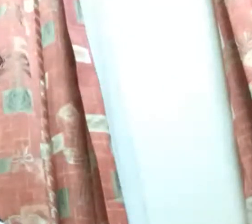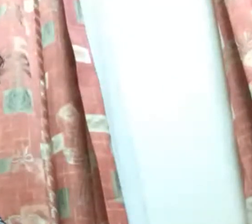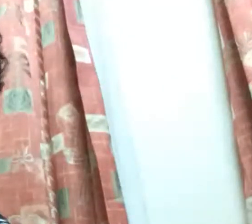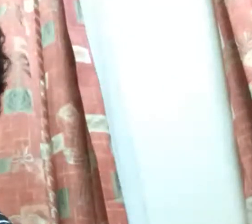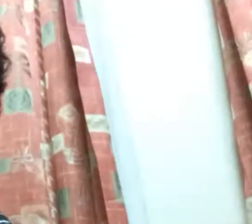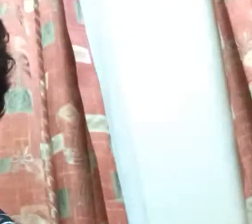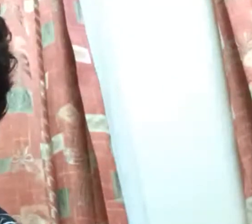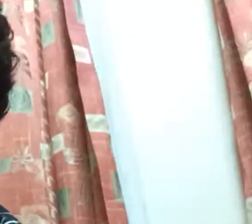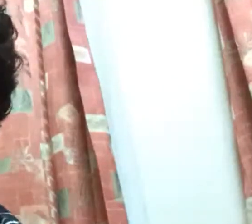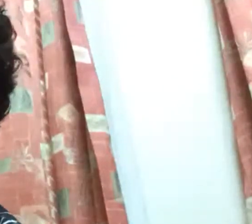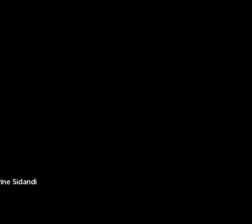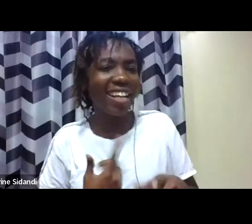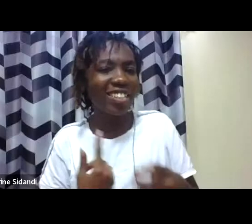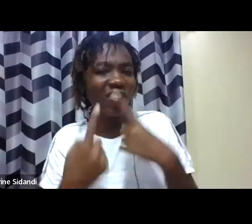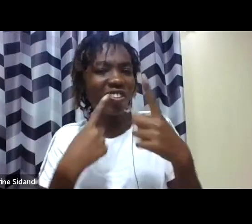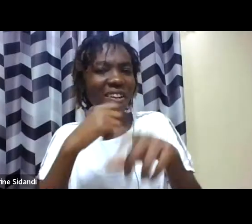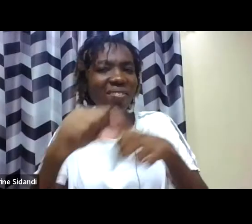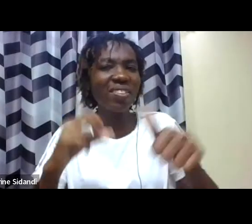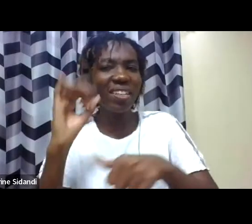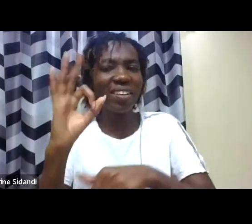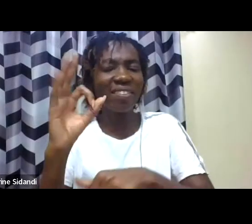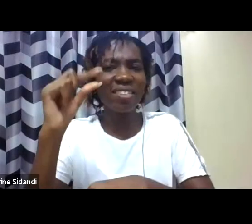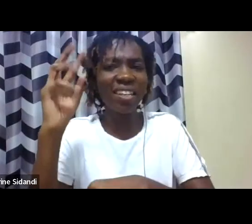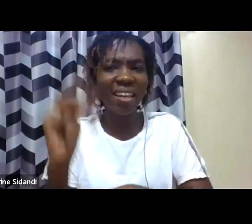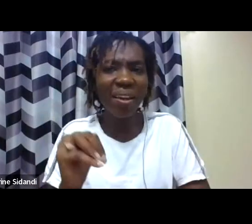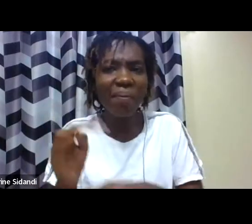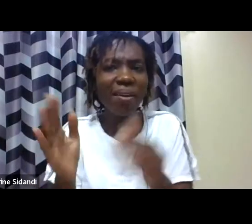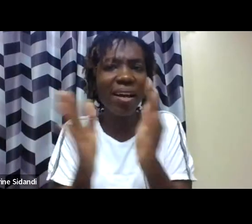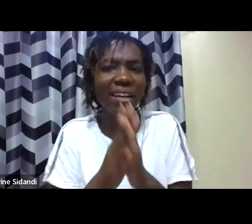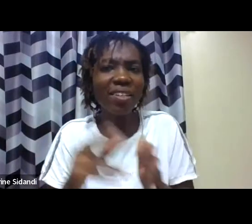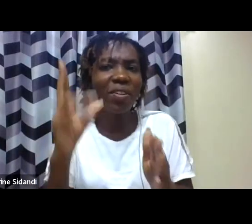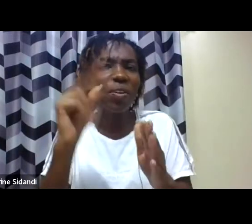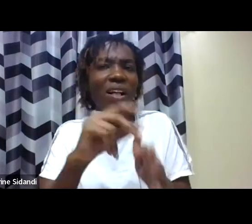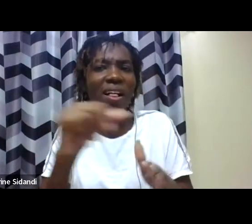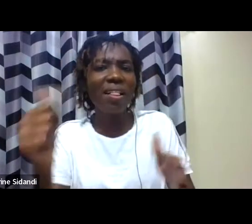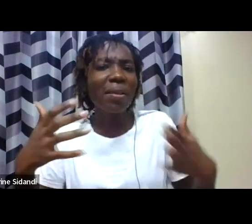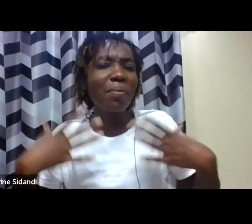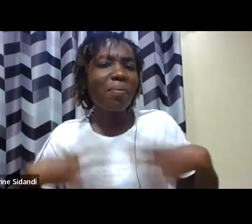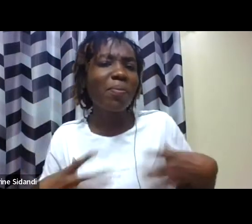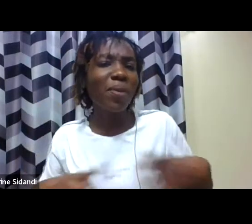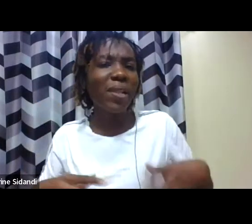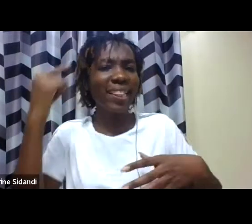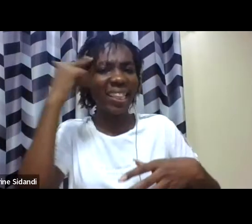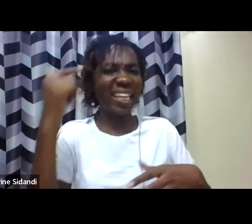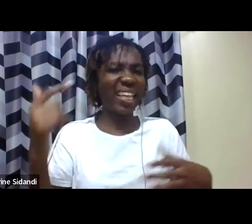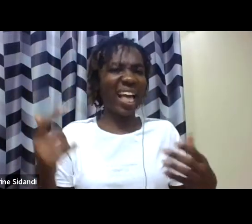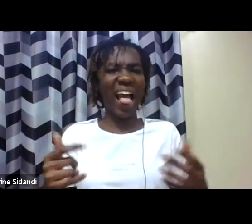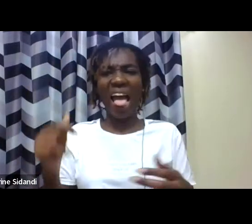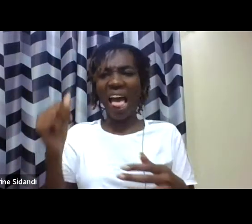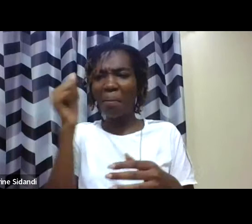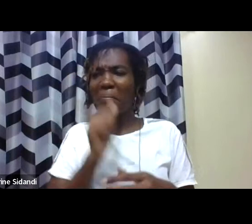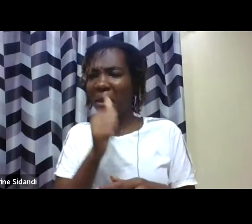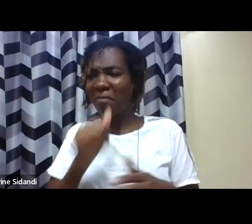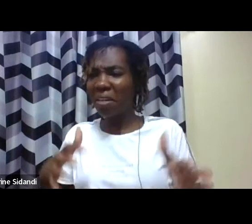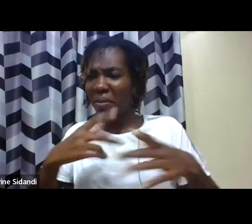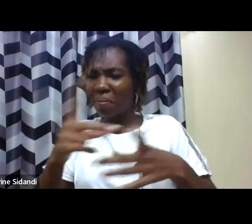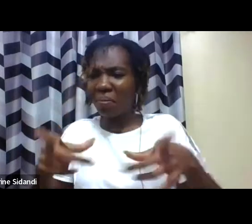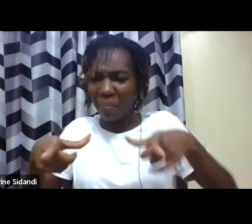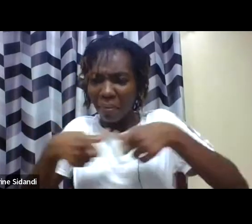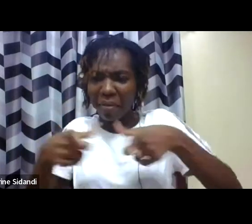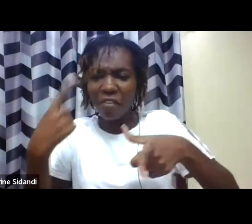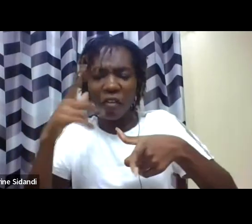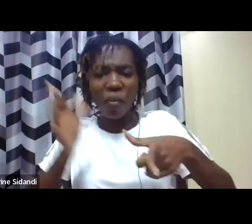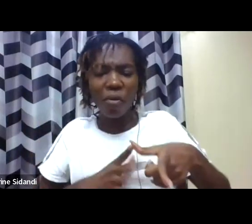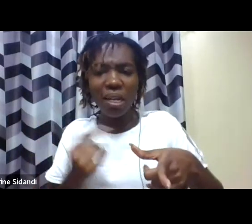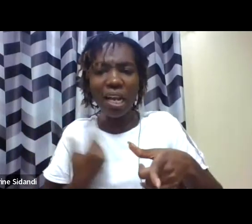just talk about FGM and no one is feeling embarrassed? No one is thinking that it's a private part of a woman we are talking about. We're just